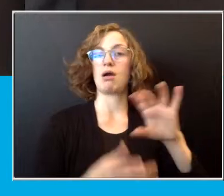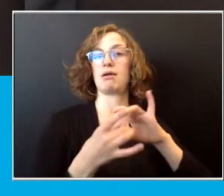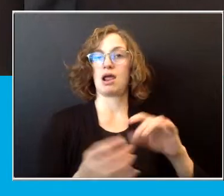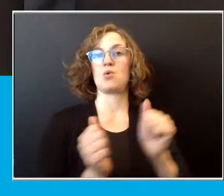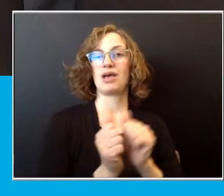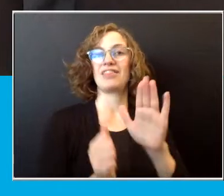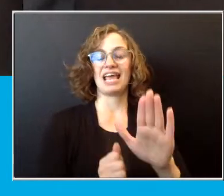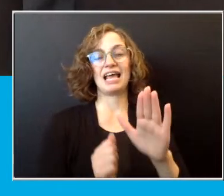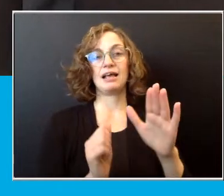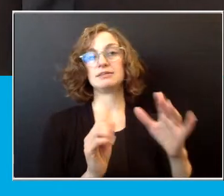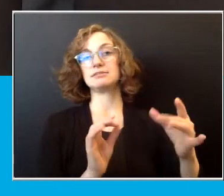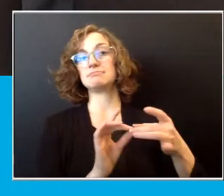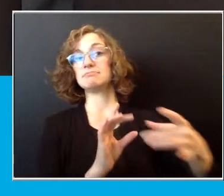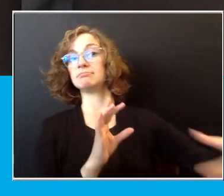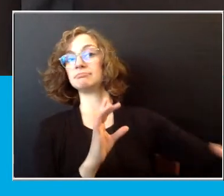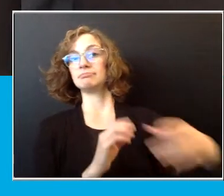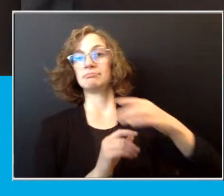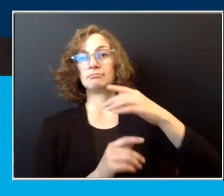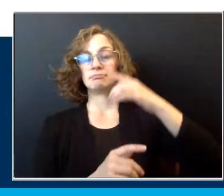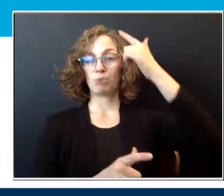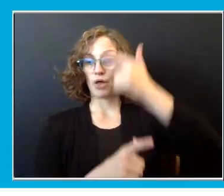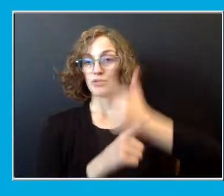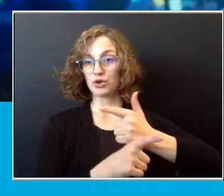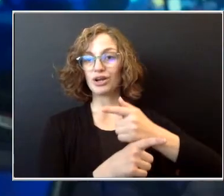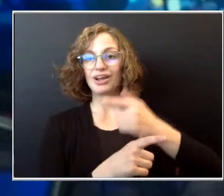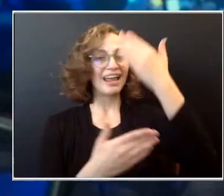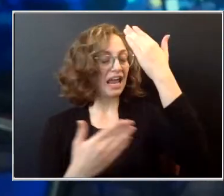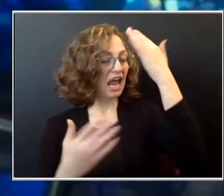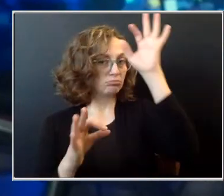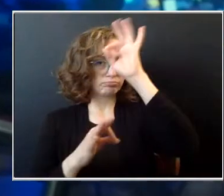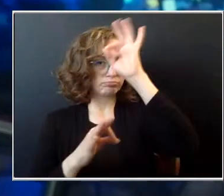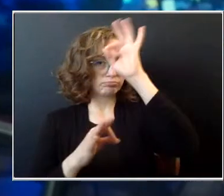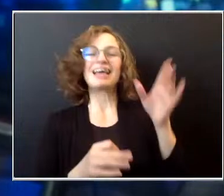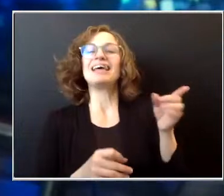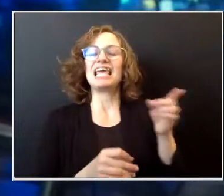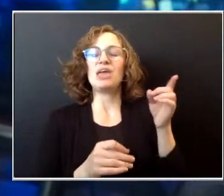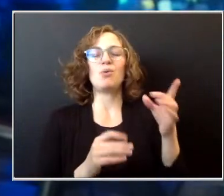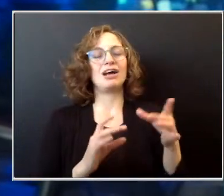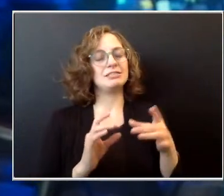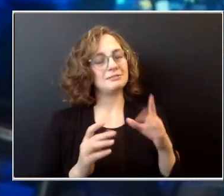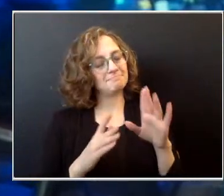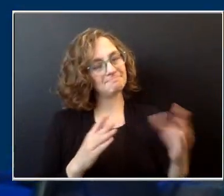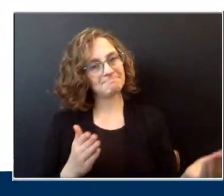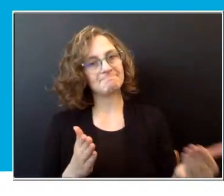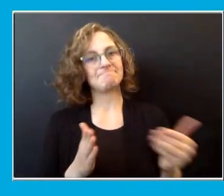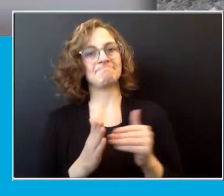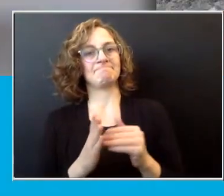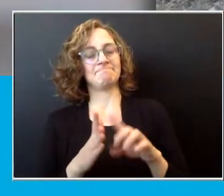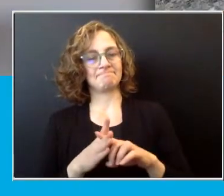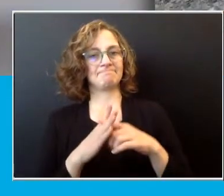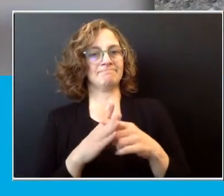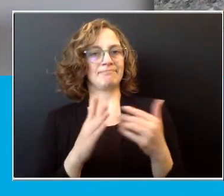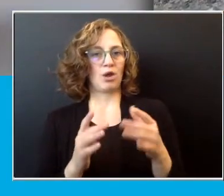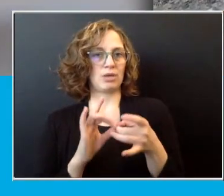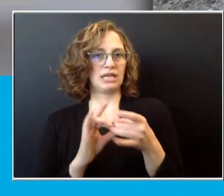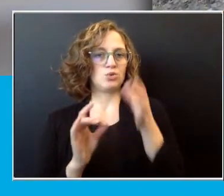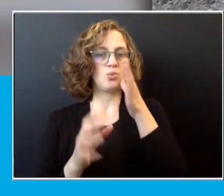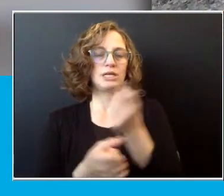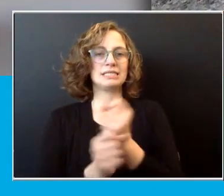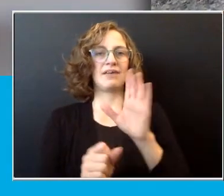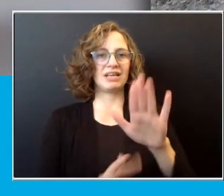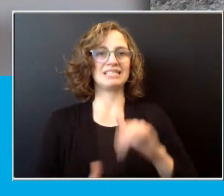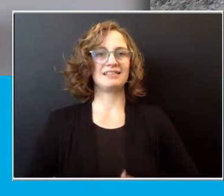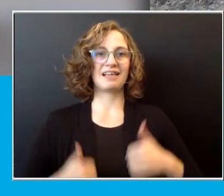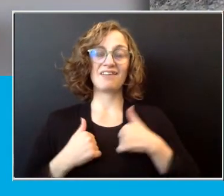a relationship that would ultimately save his life. I'm Jessica Lovell on the next Morning Medical Update. Family reunited